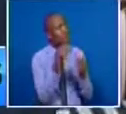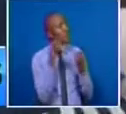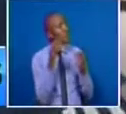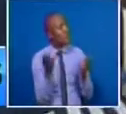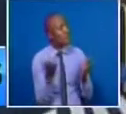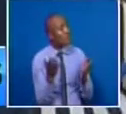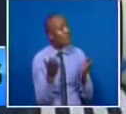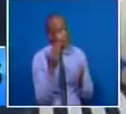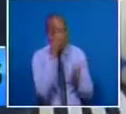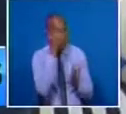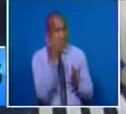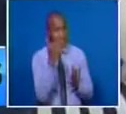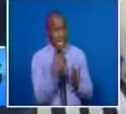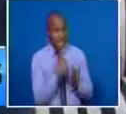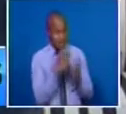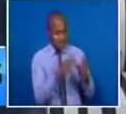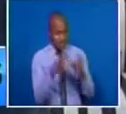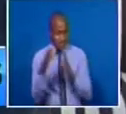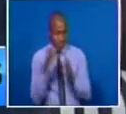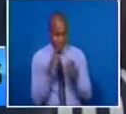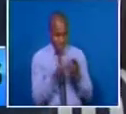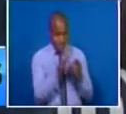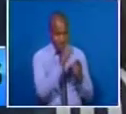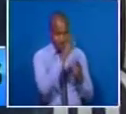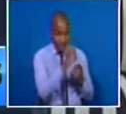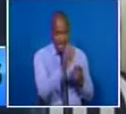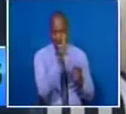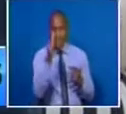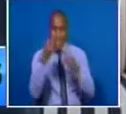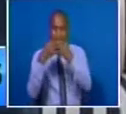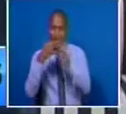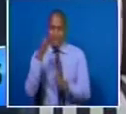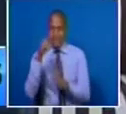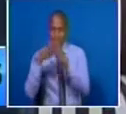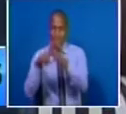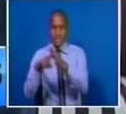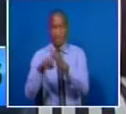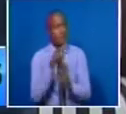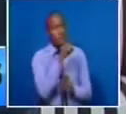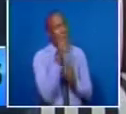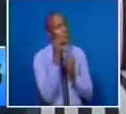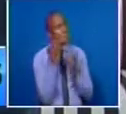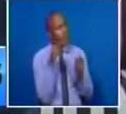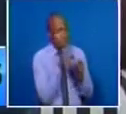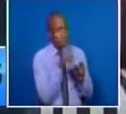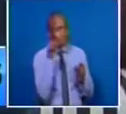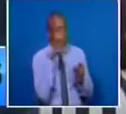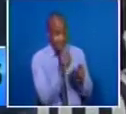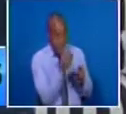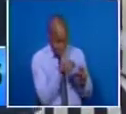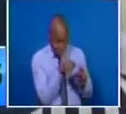to? Because we have a two-tier debate. The first debate starting at 5:30, the second one starting at 8 p.m. So what are your expectations from the first